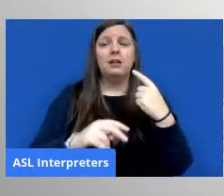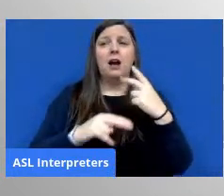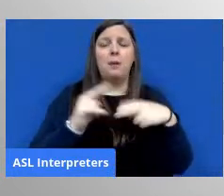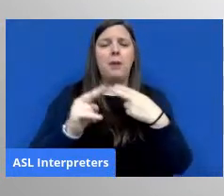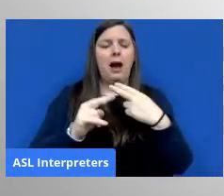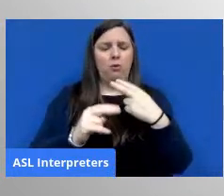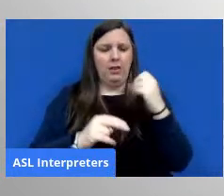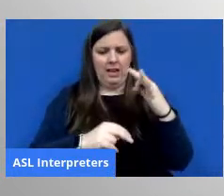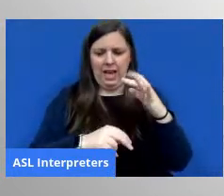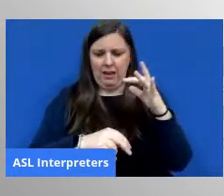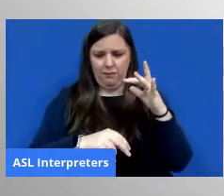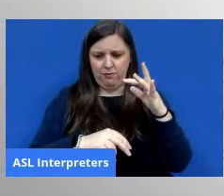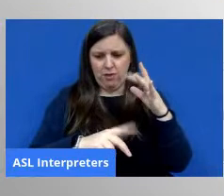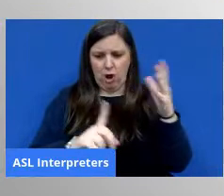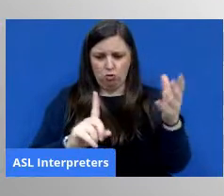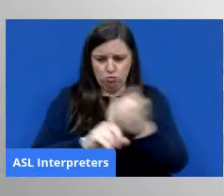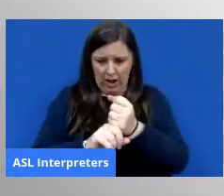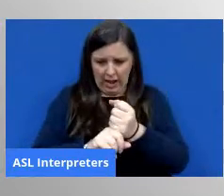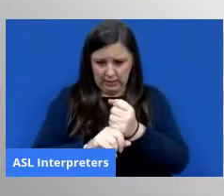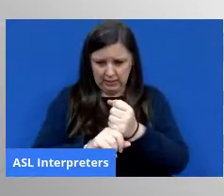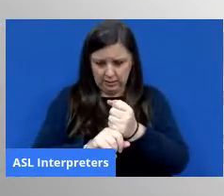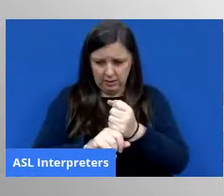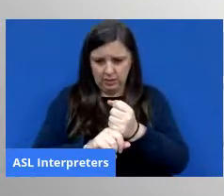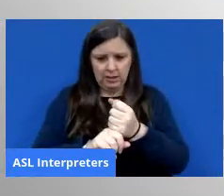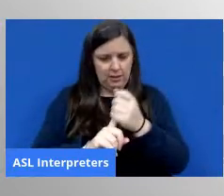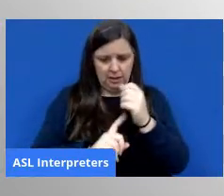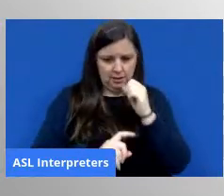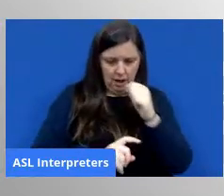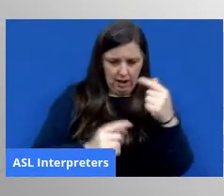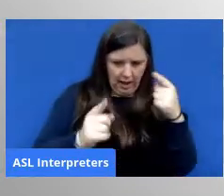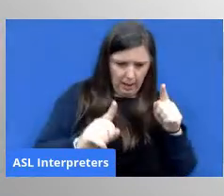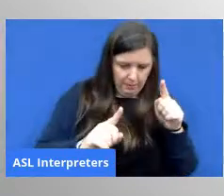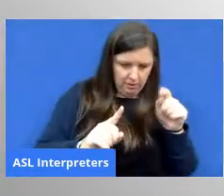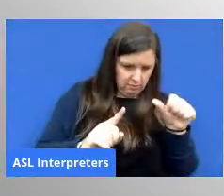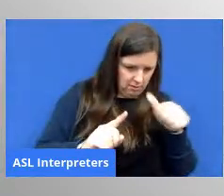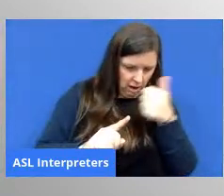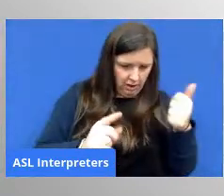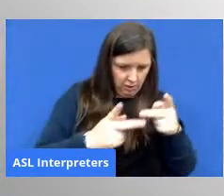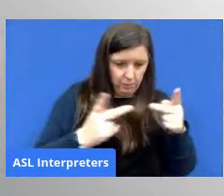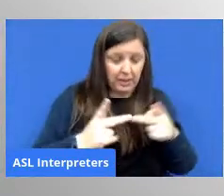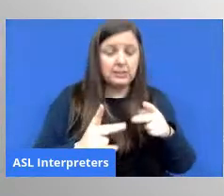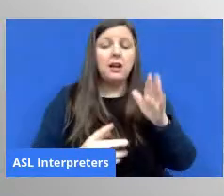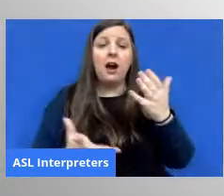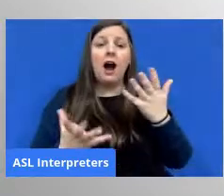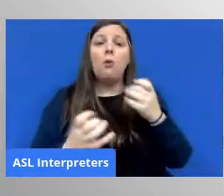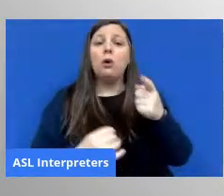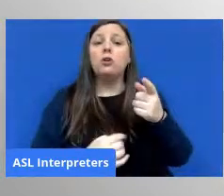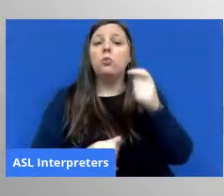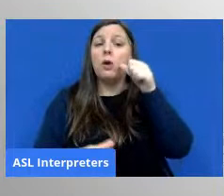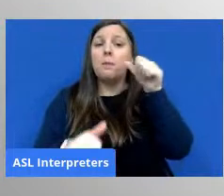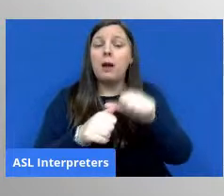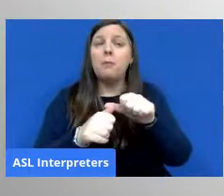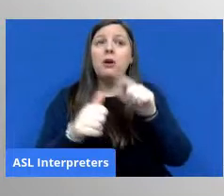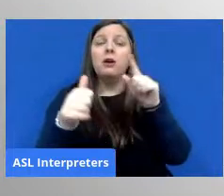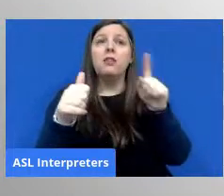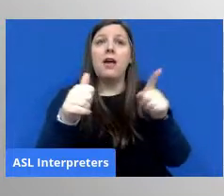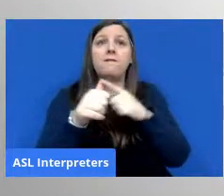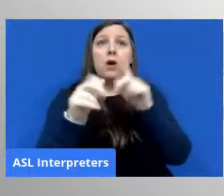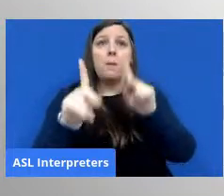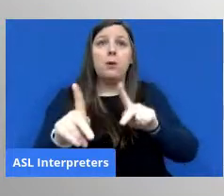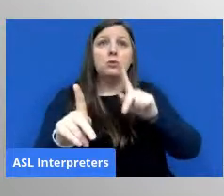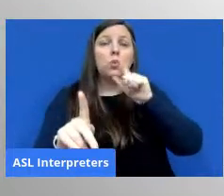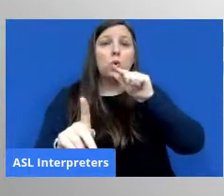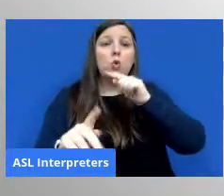mind that the first person to interact with a student, again, unless it is something that is life-threatening or